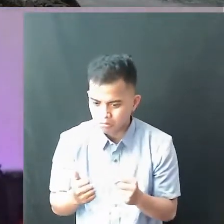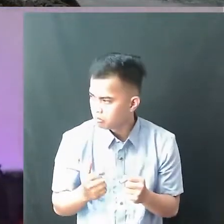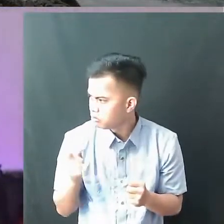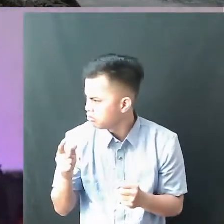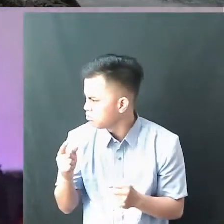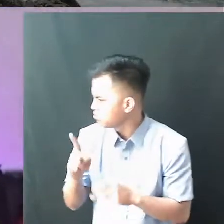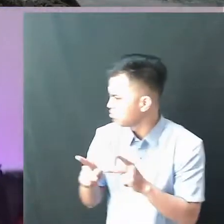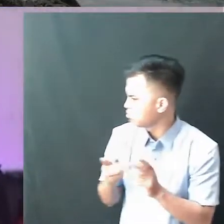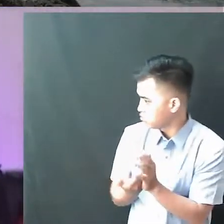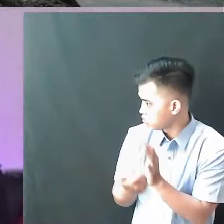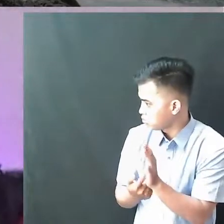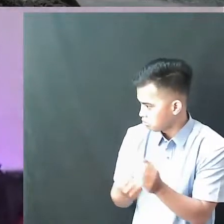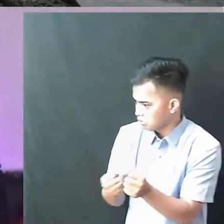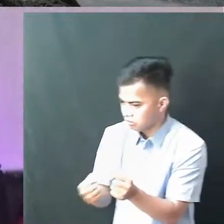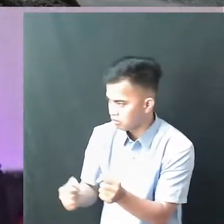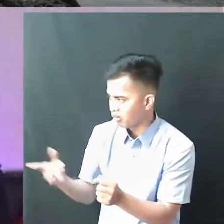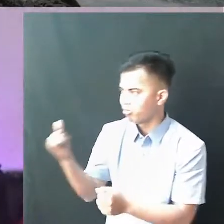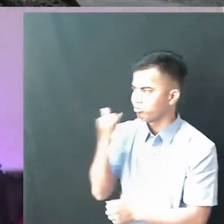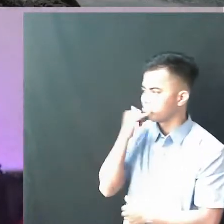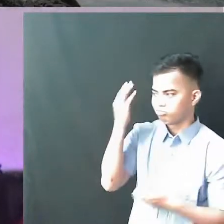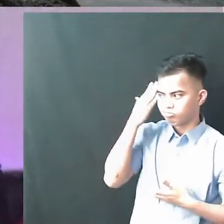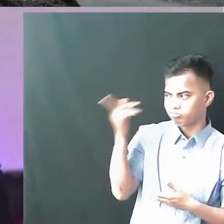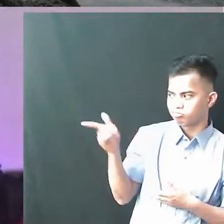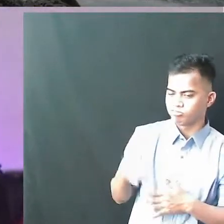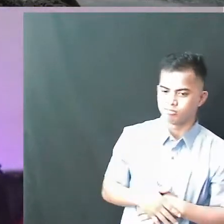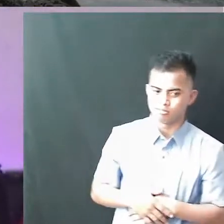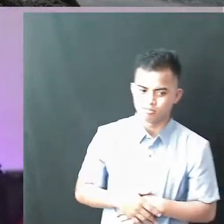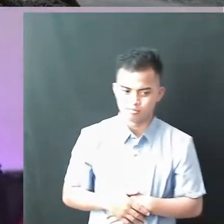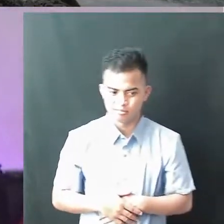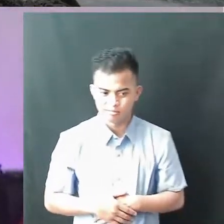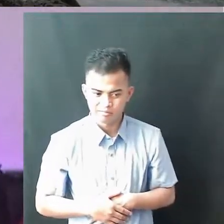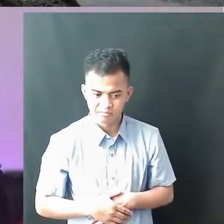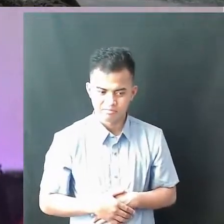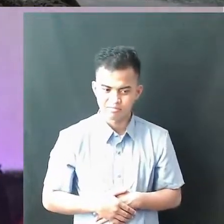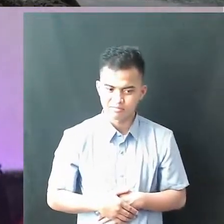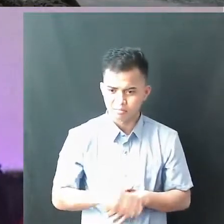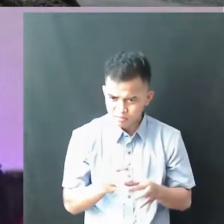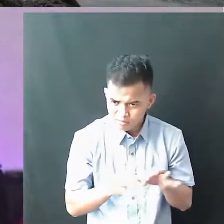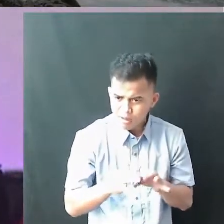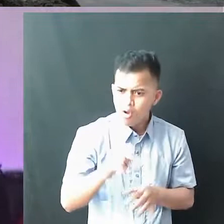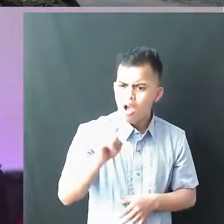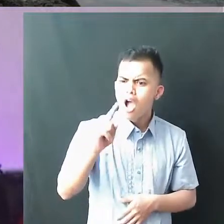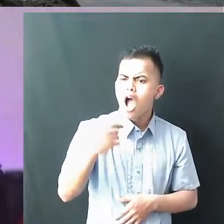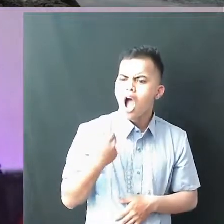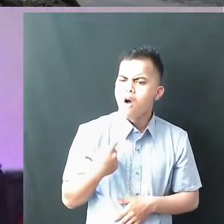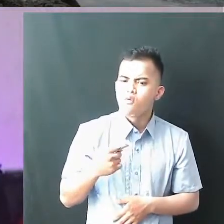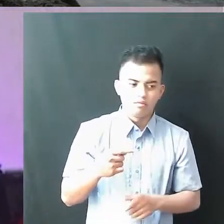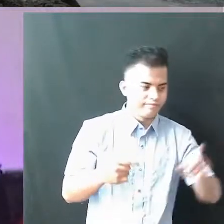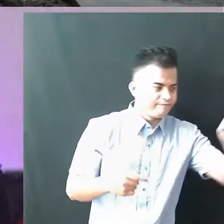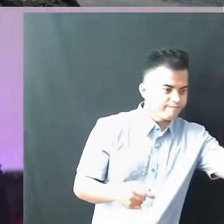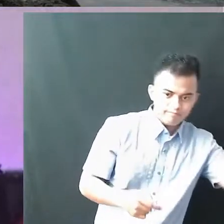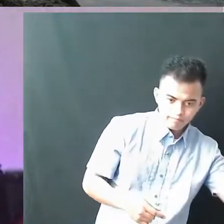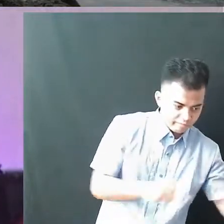verse 5. "For there is one God and one mediator between God and men,